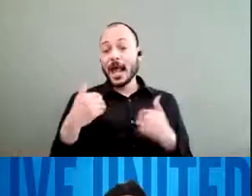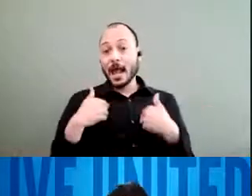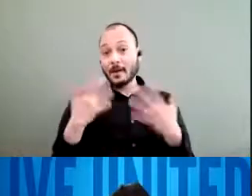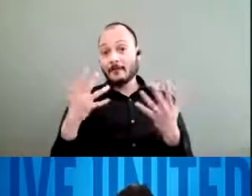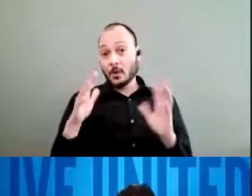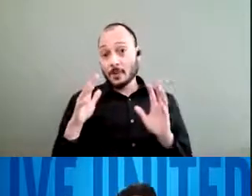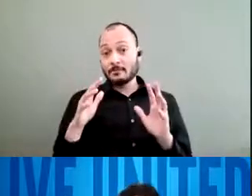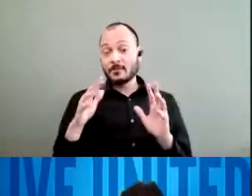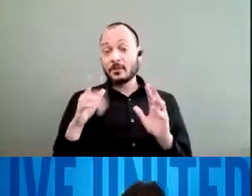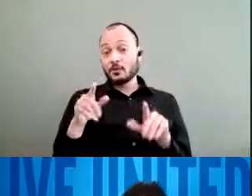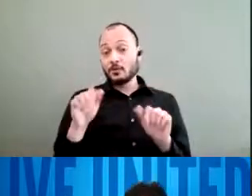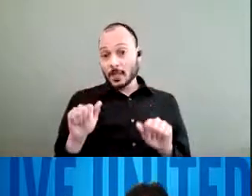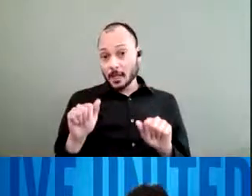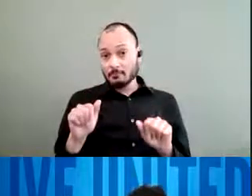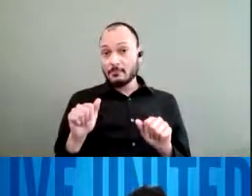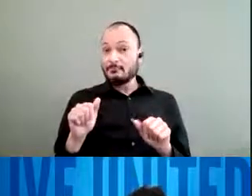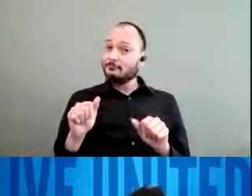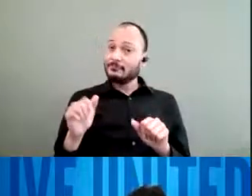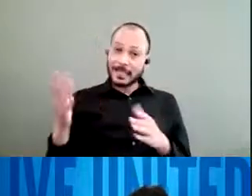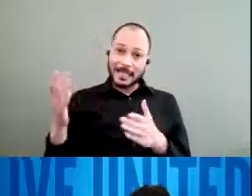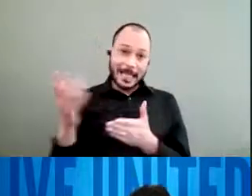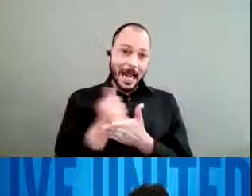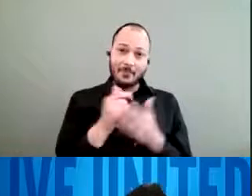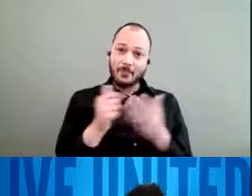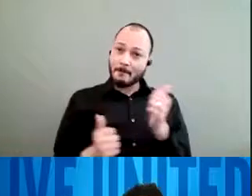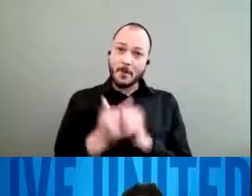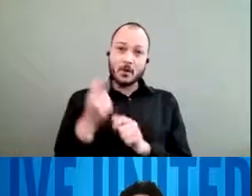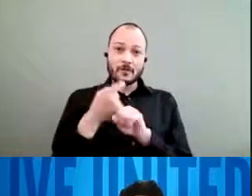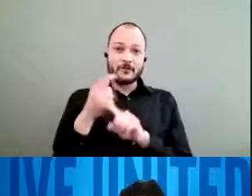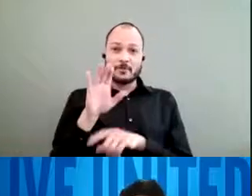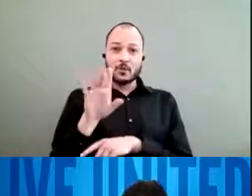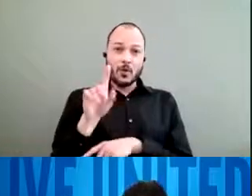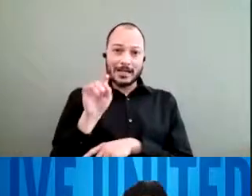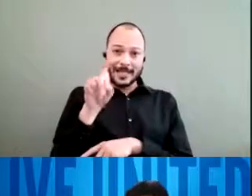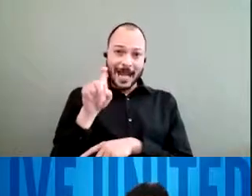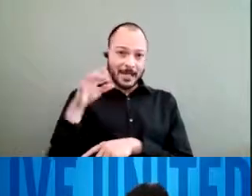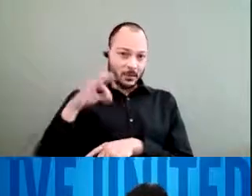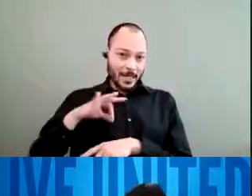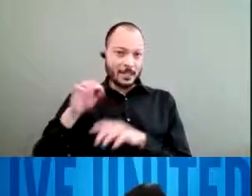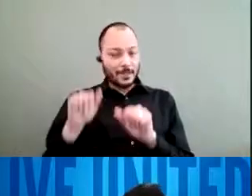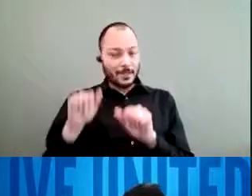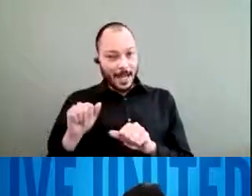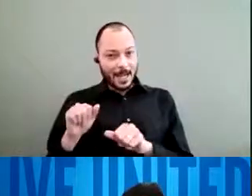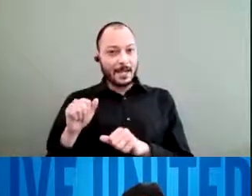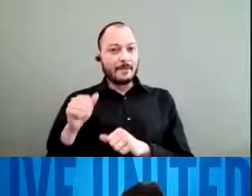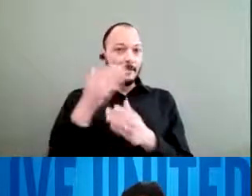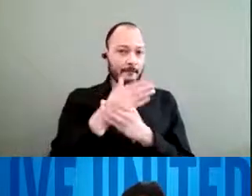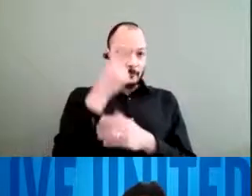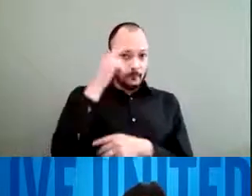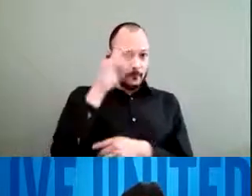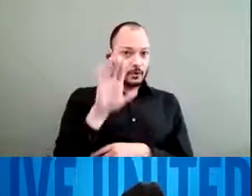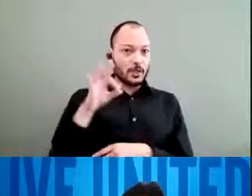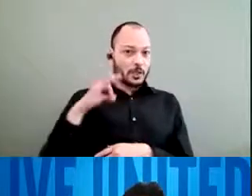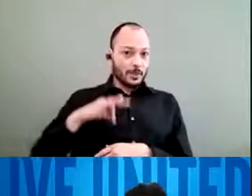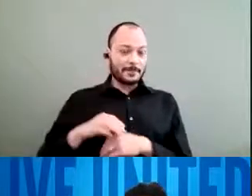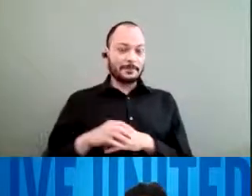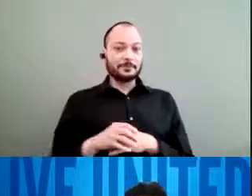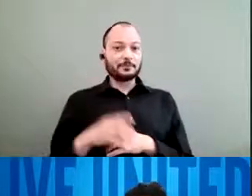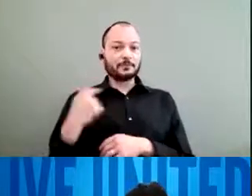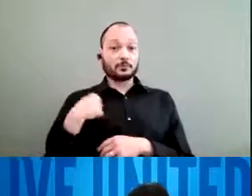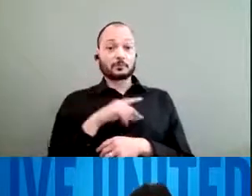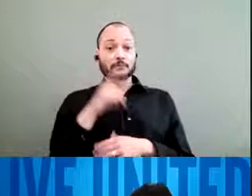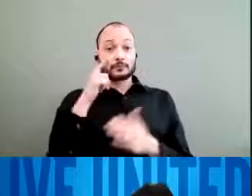that you can get the most out of your tax credit and so that you can file your credit. So we can see here we have